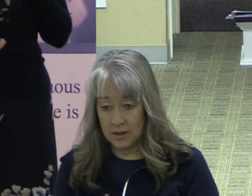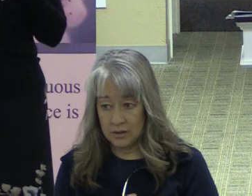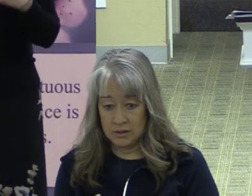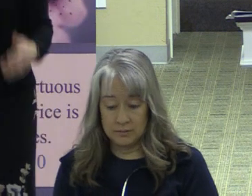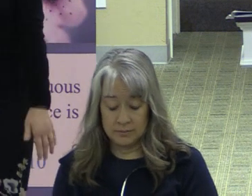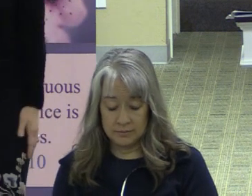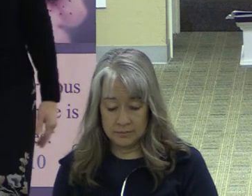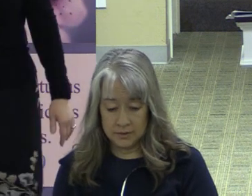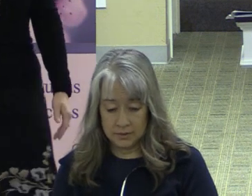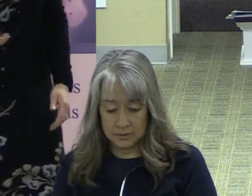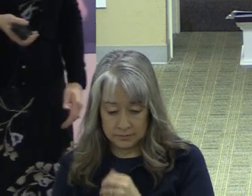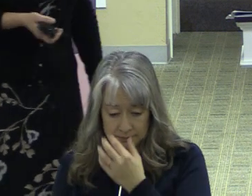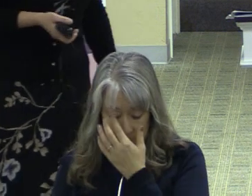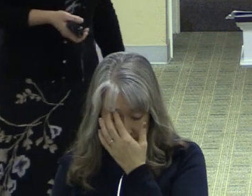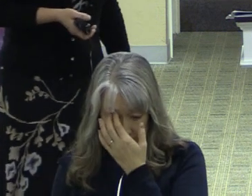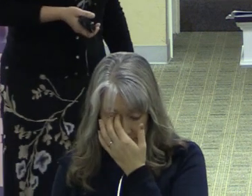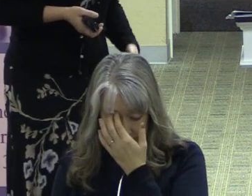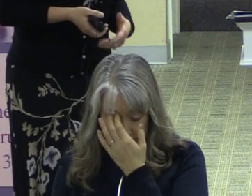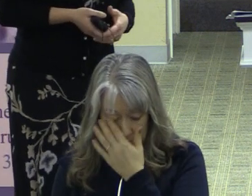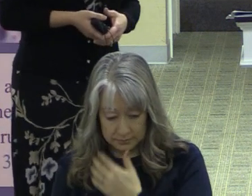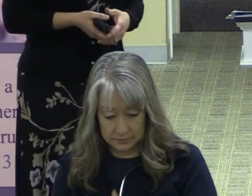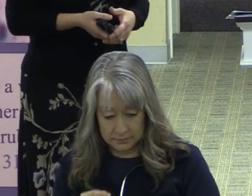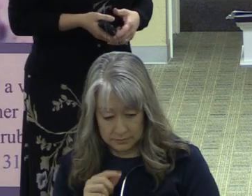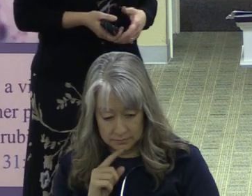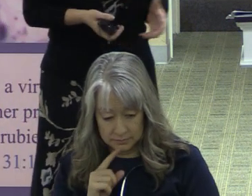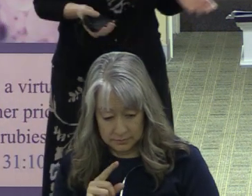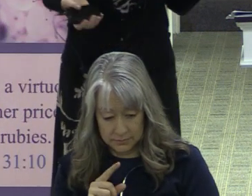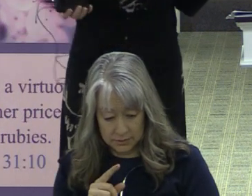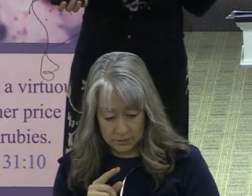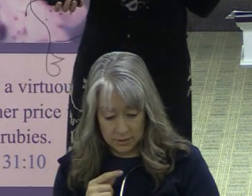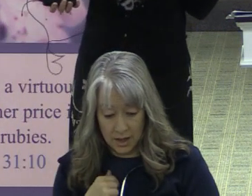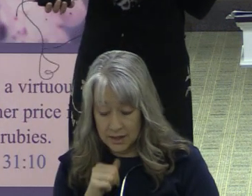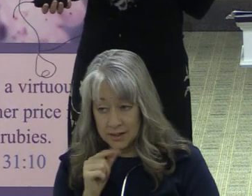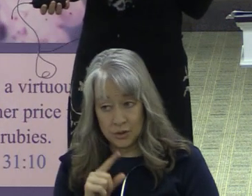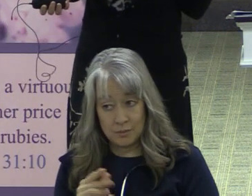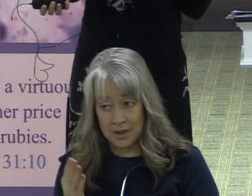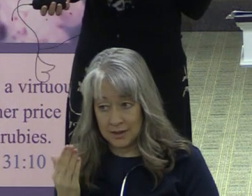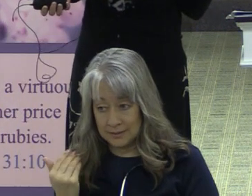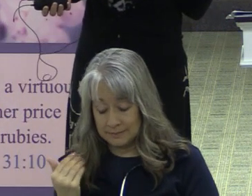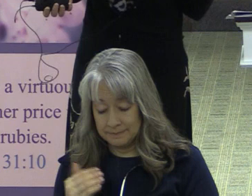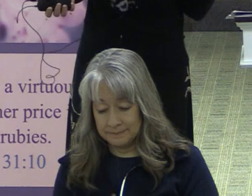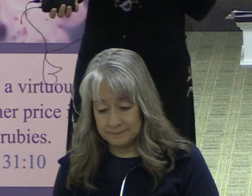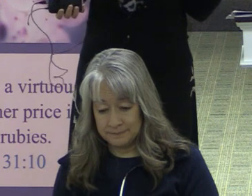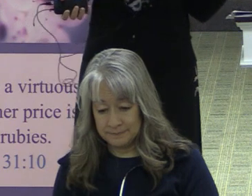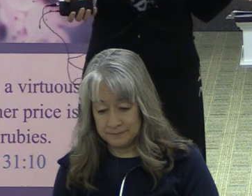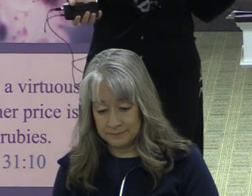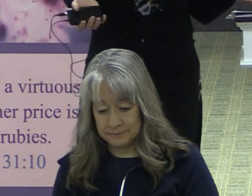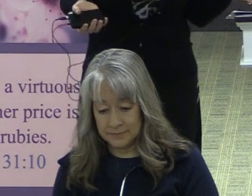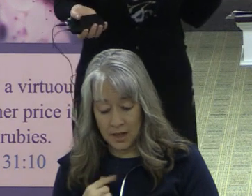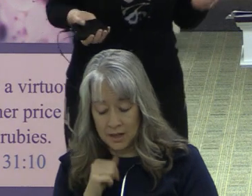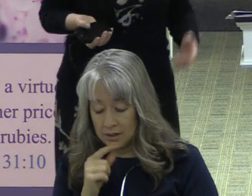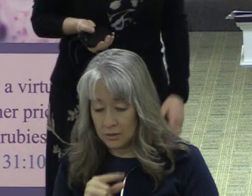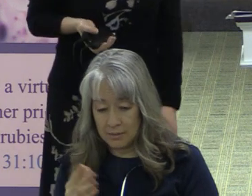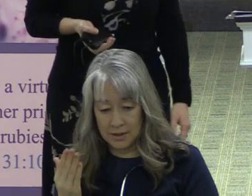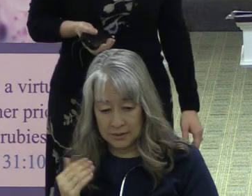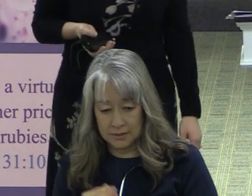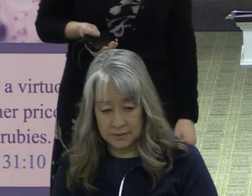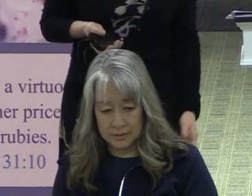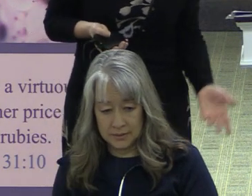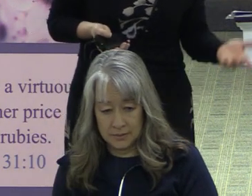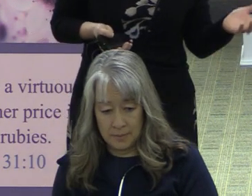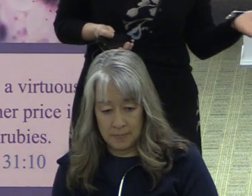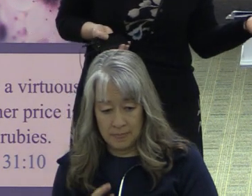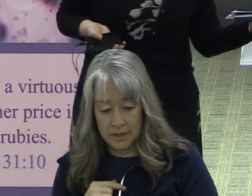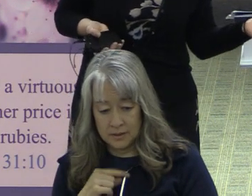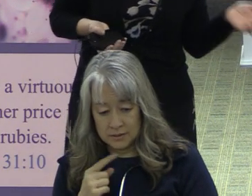them. And so I didn't go back. I didn't go back.